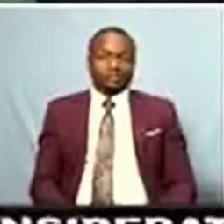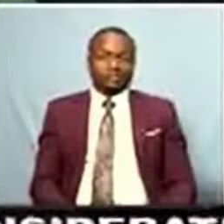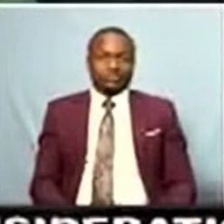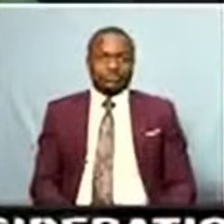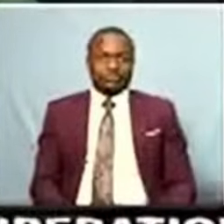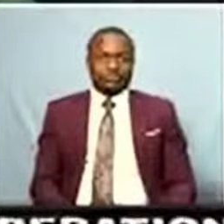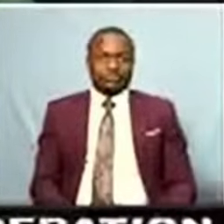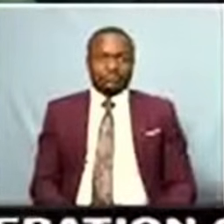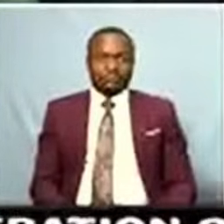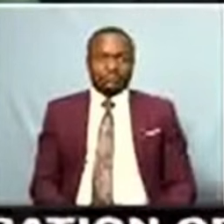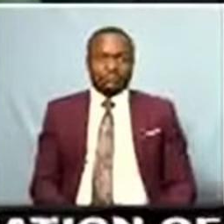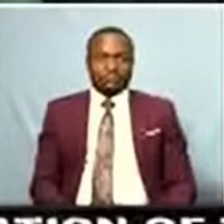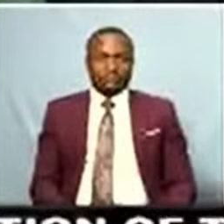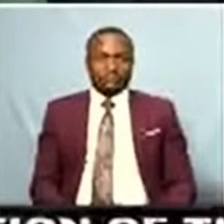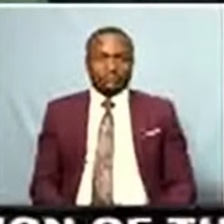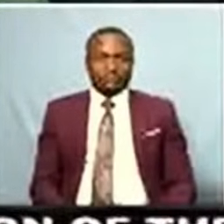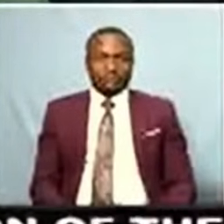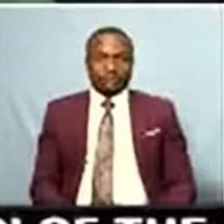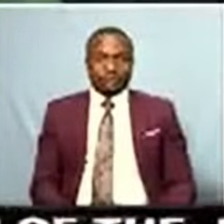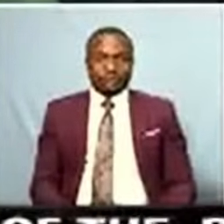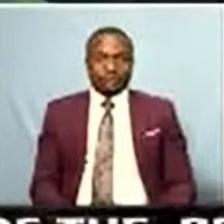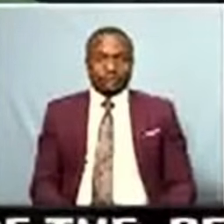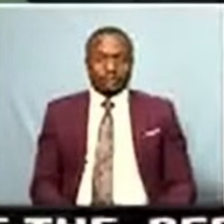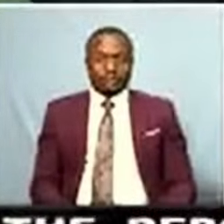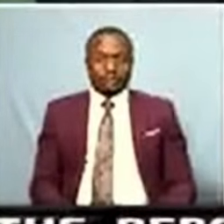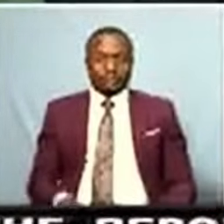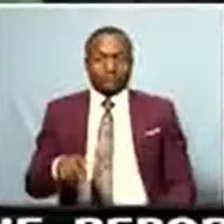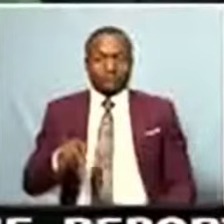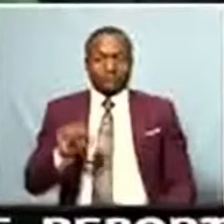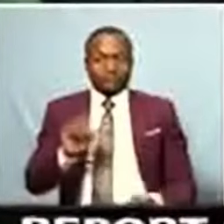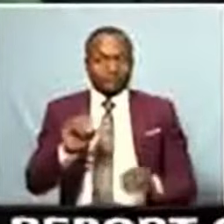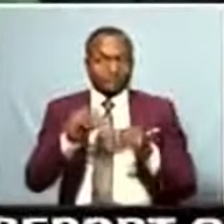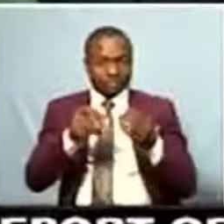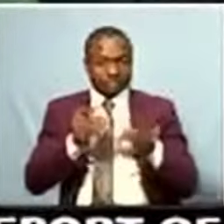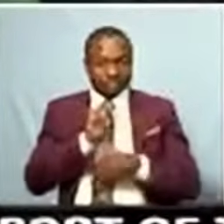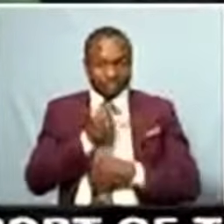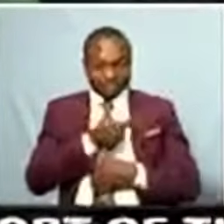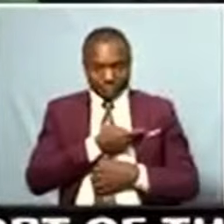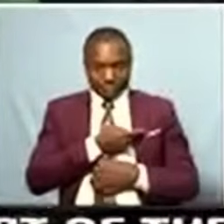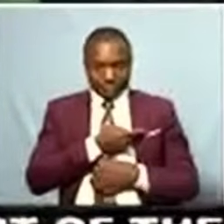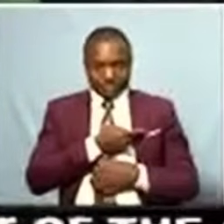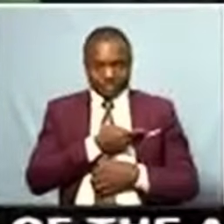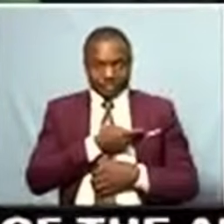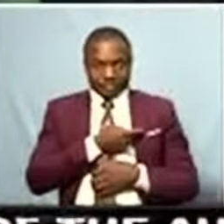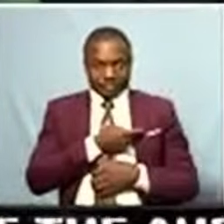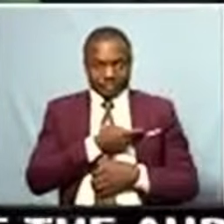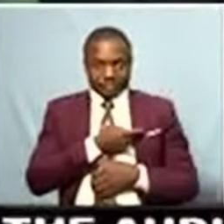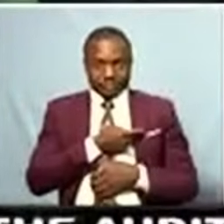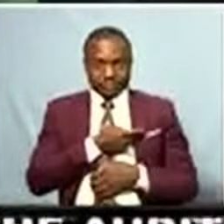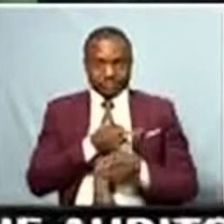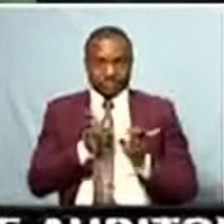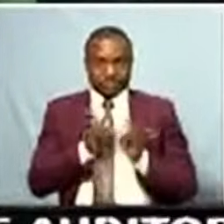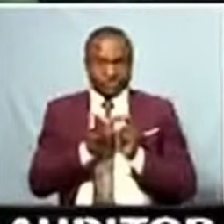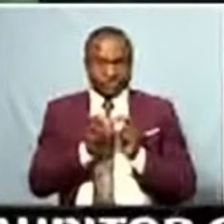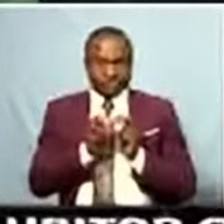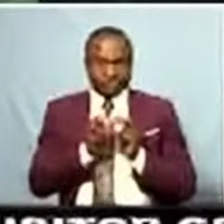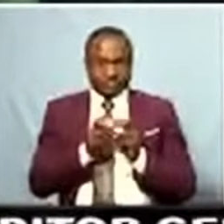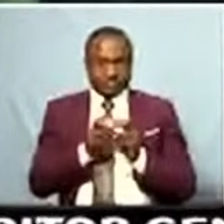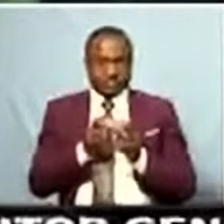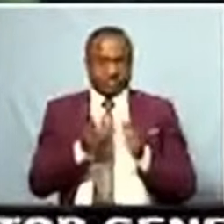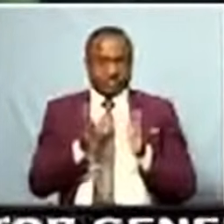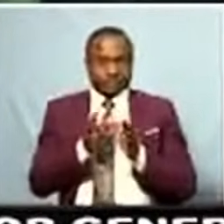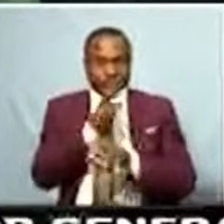that PS avails to us the contract of the aforementioned